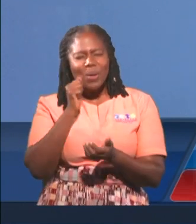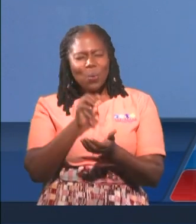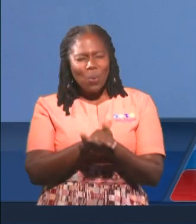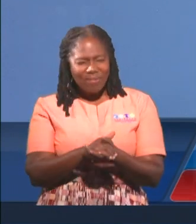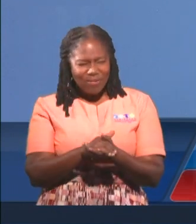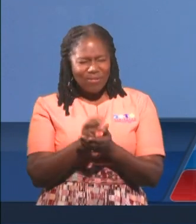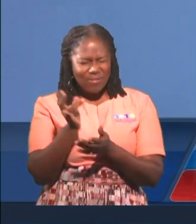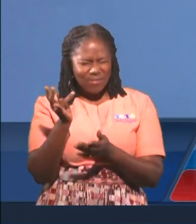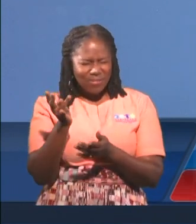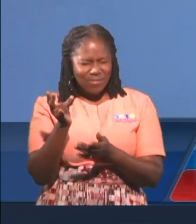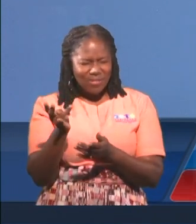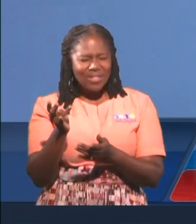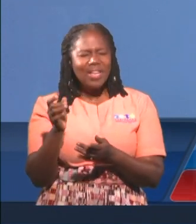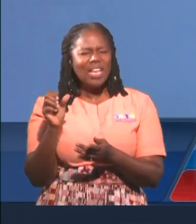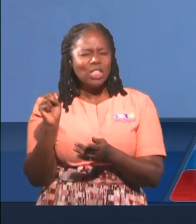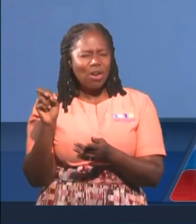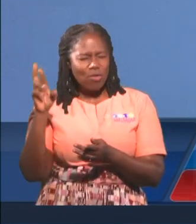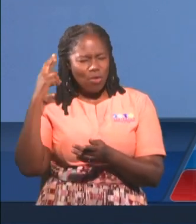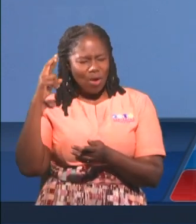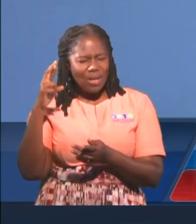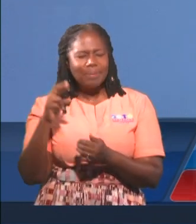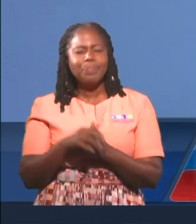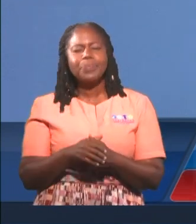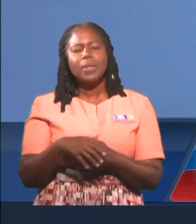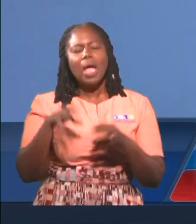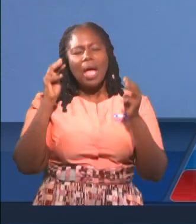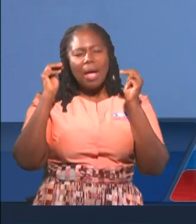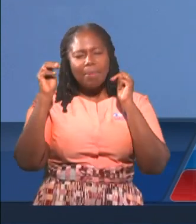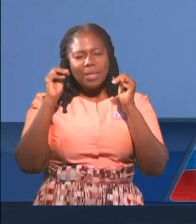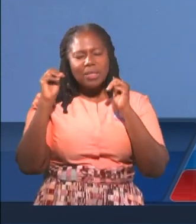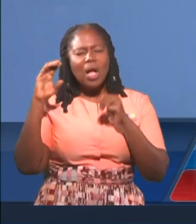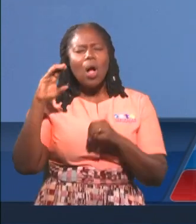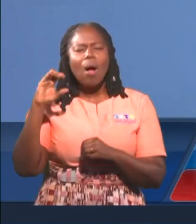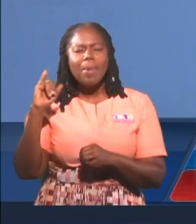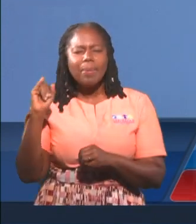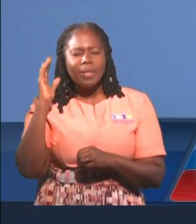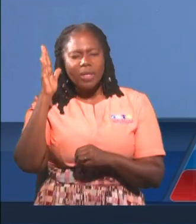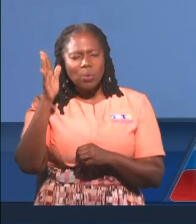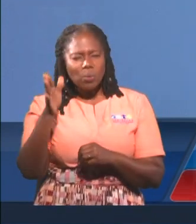Rowley. Minister of Finance Colm Imbert will act as Prime Minister until Dr. Rowley's return.